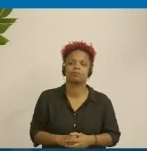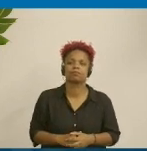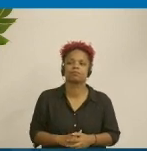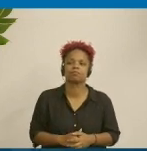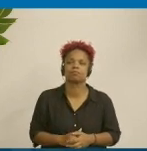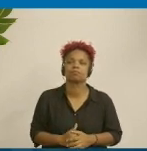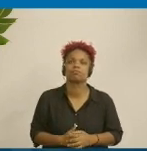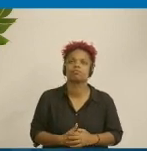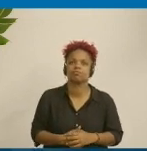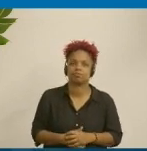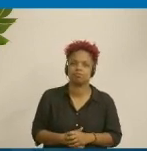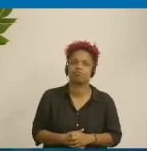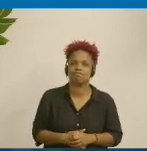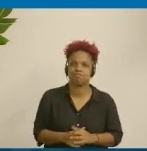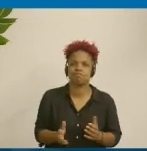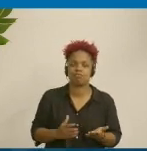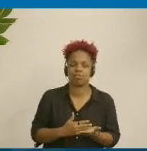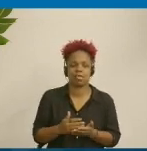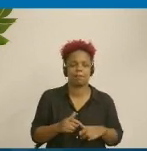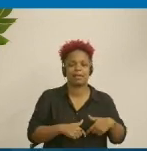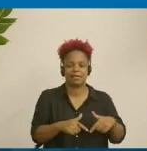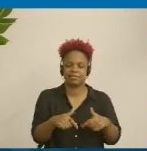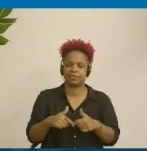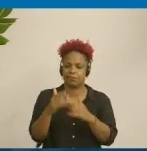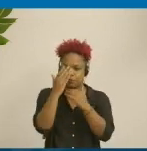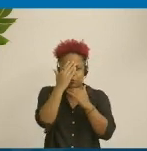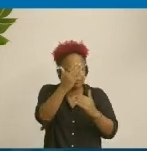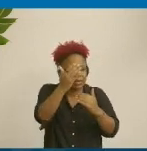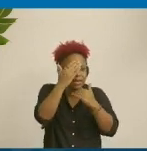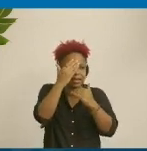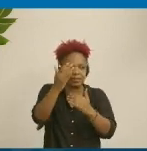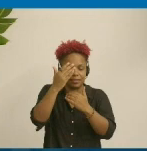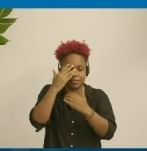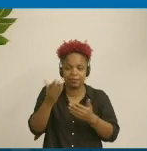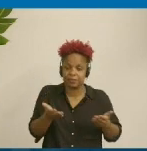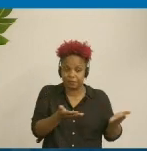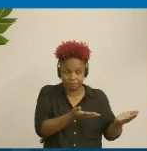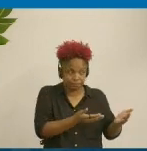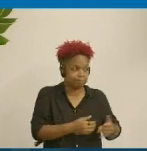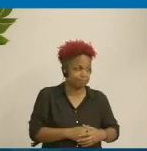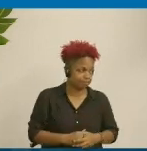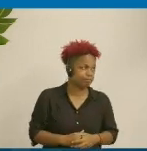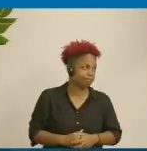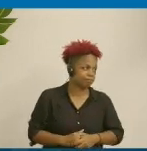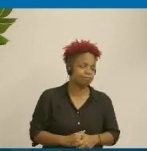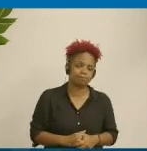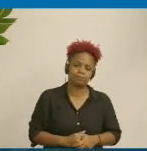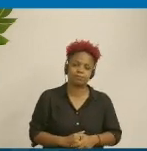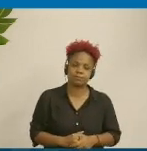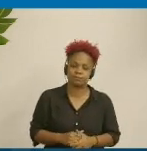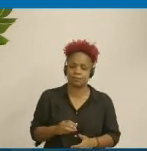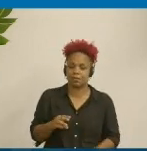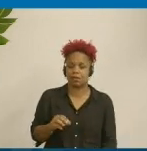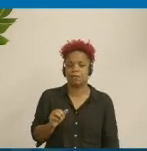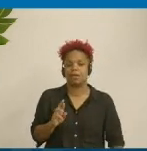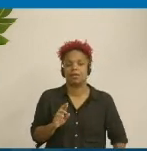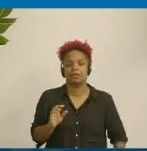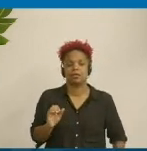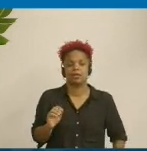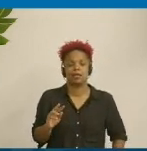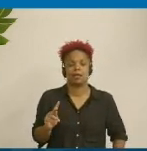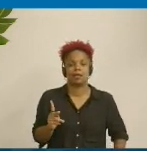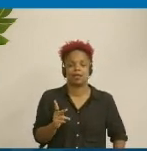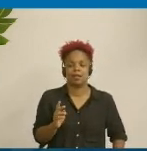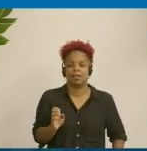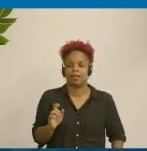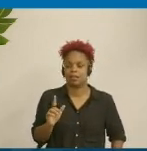initiative. Thanks. Over to Maria Elena. Yes, sure. Again, congratulations. I have